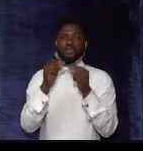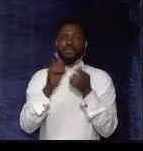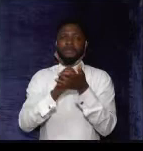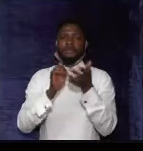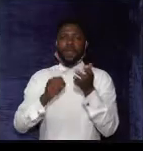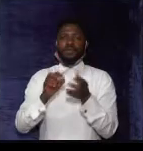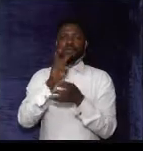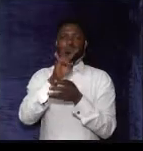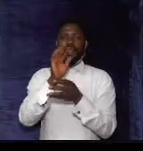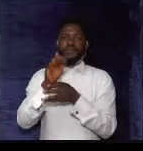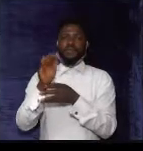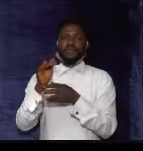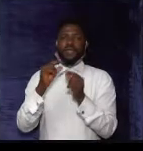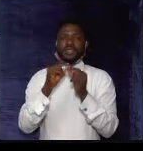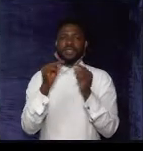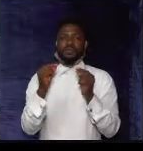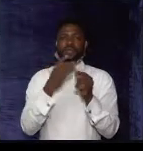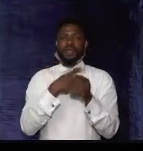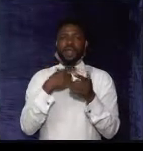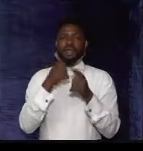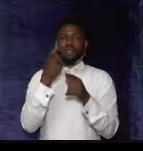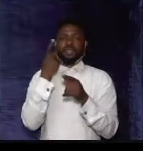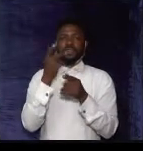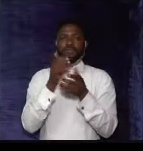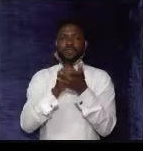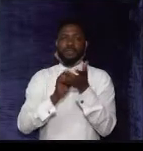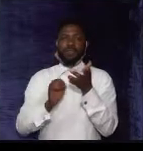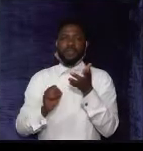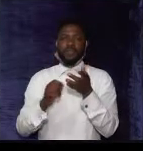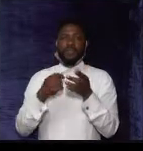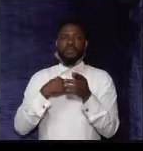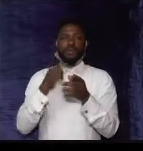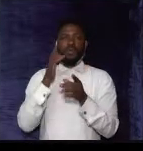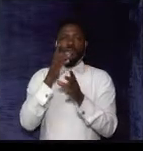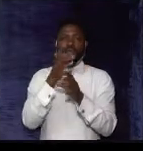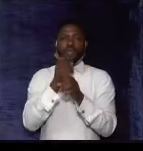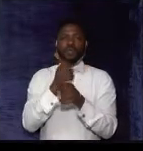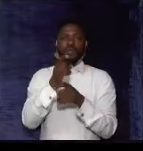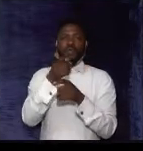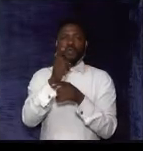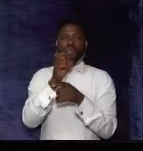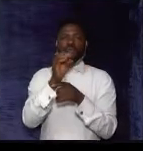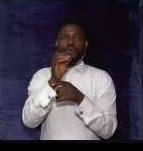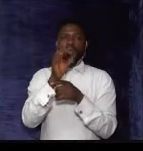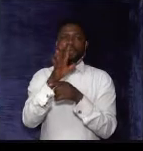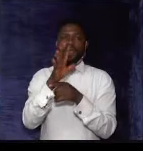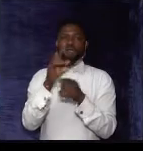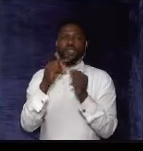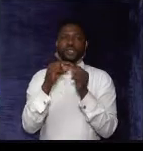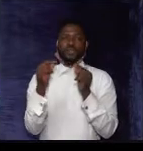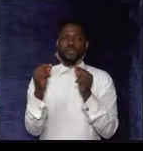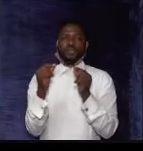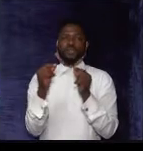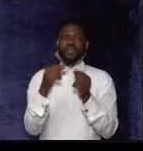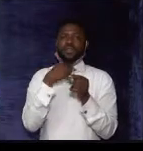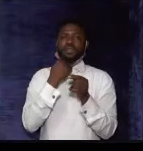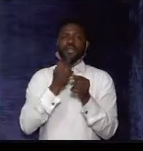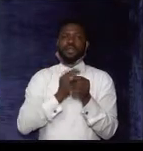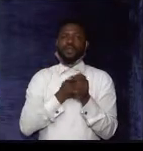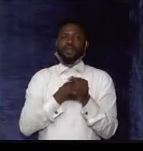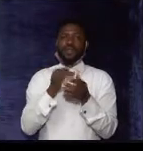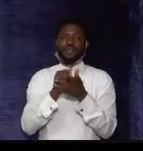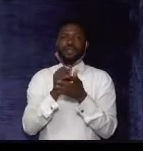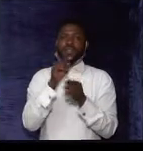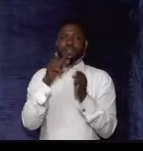360 degrees minus 255 degrees. Now let us subtract. We will get 105 degrees, my